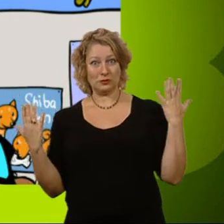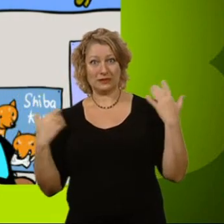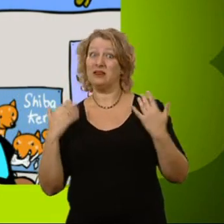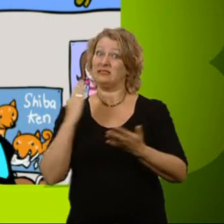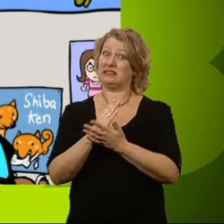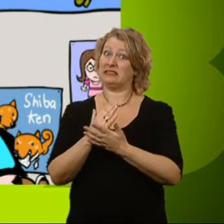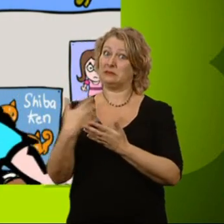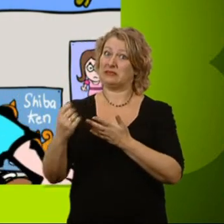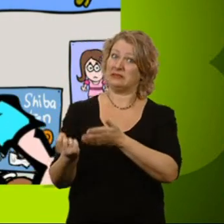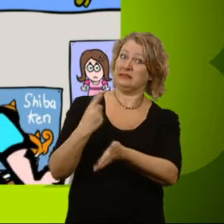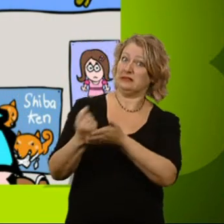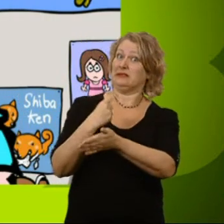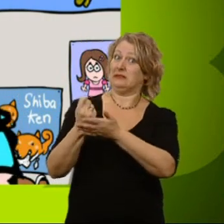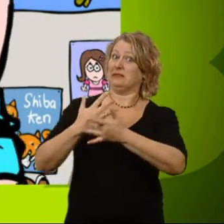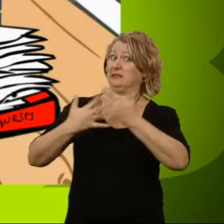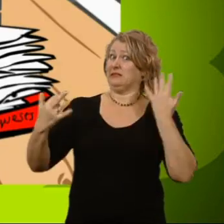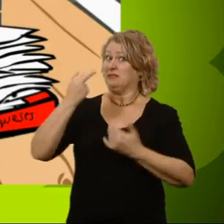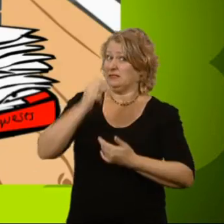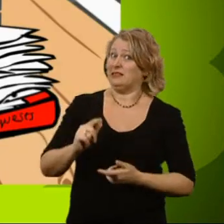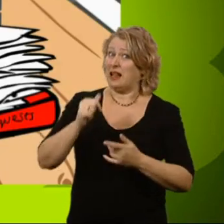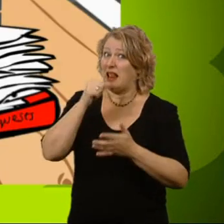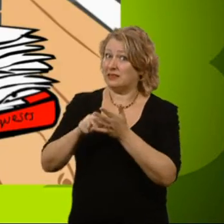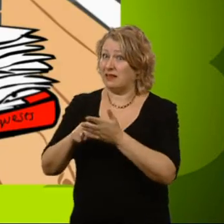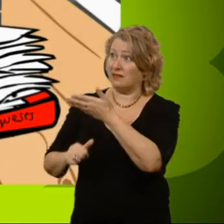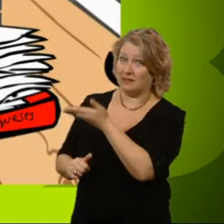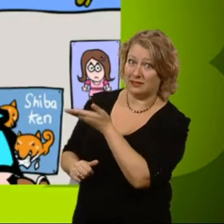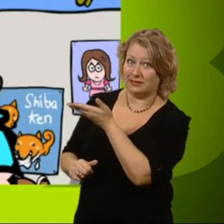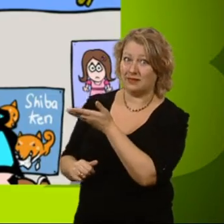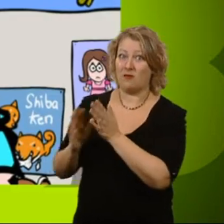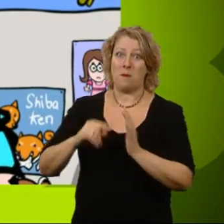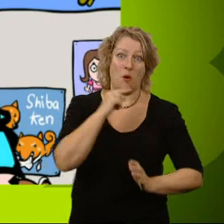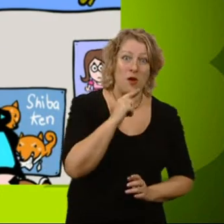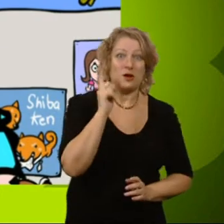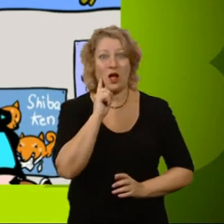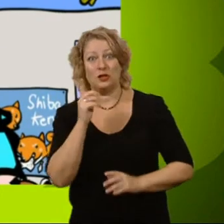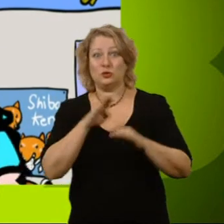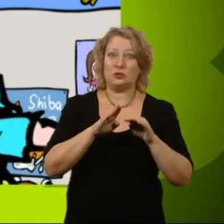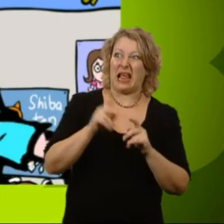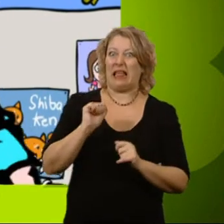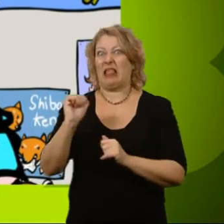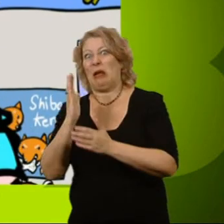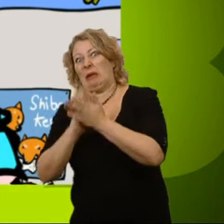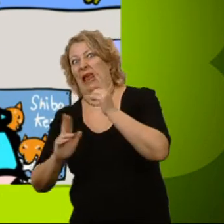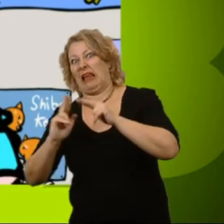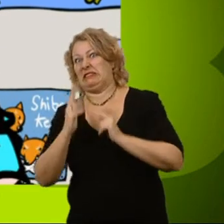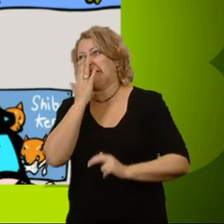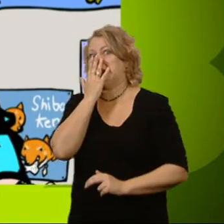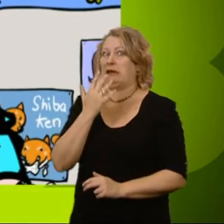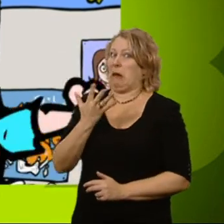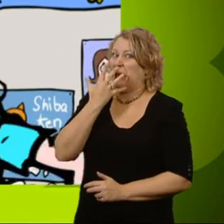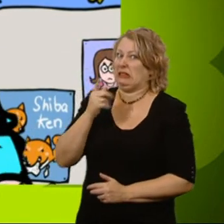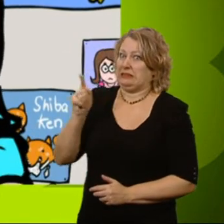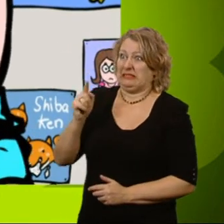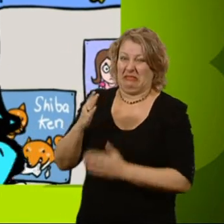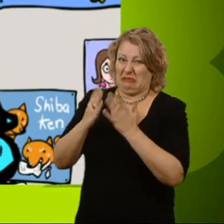literally fictional letters from boys and girls and students and slightly embarrassed parents in their mid-30s from all over the country who want to